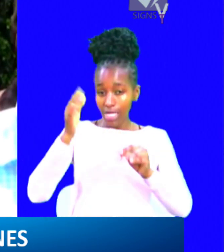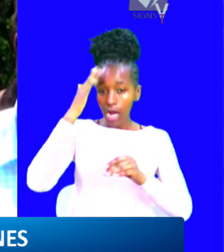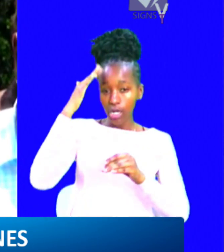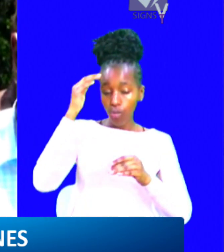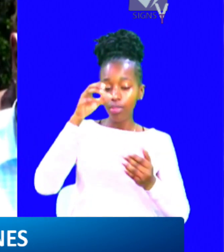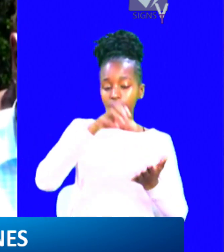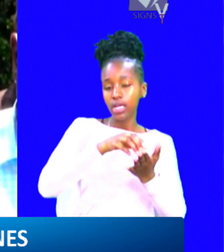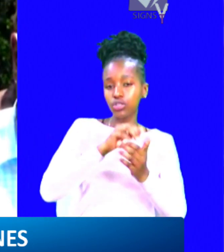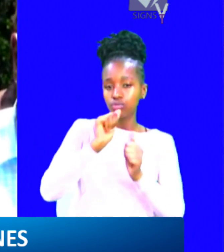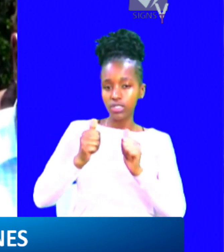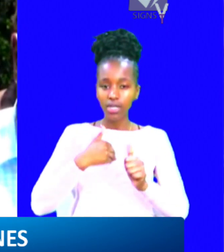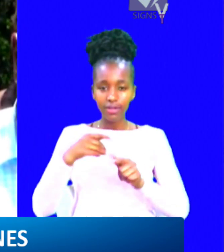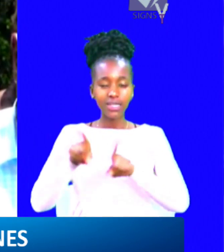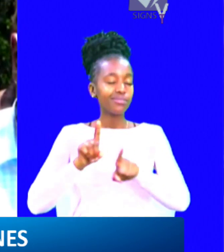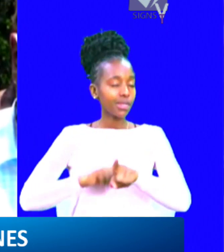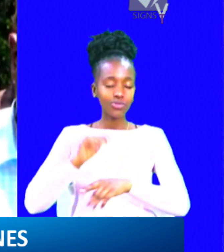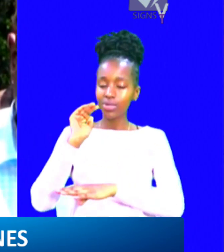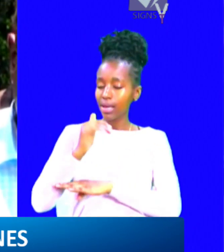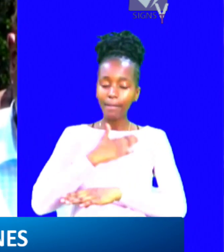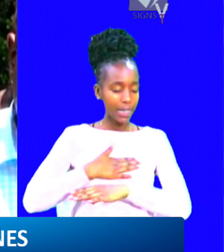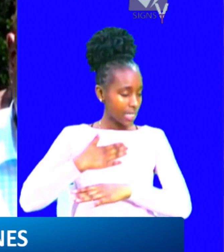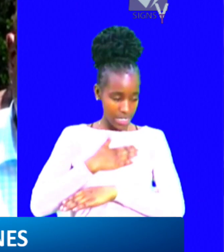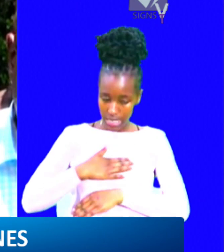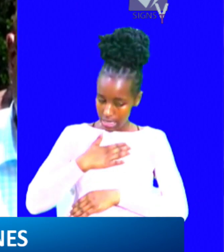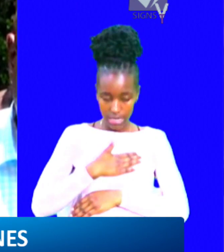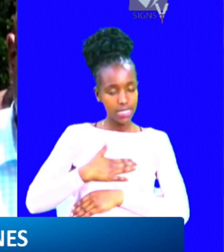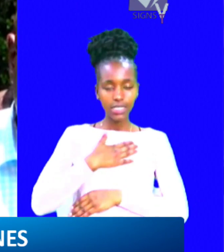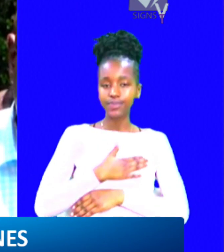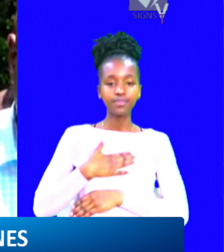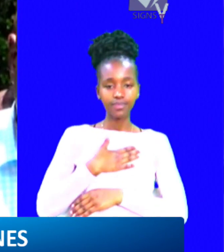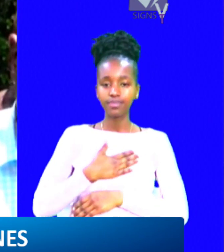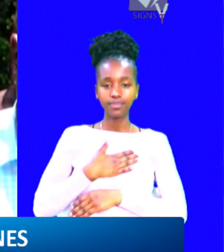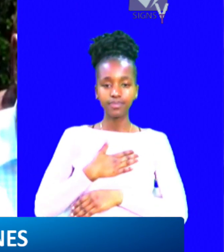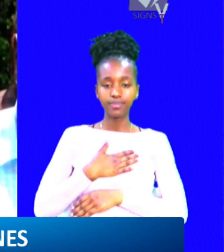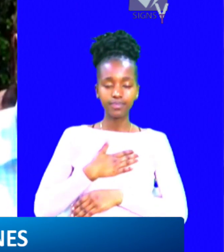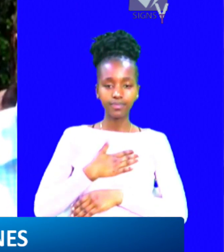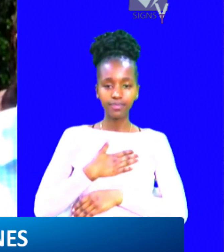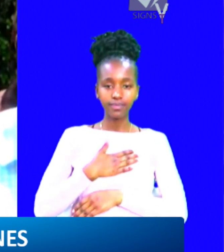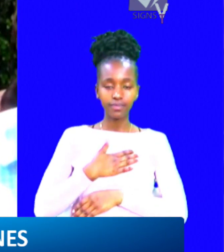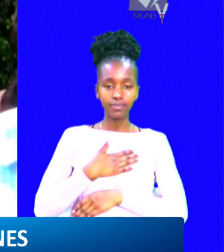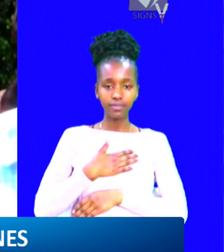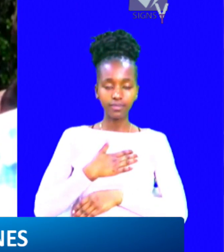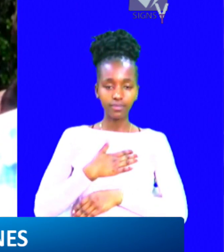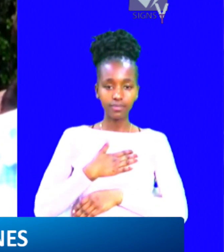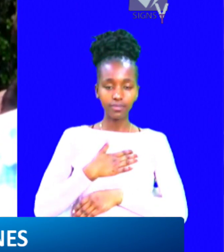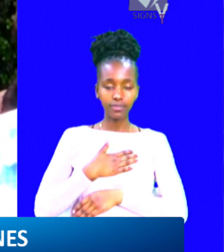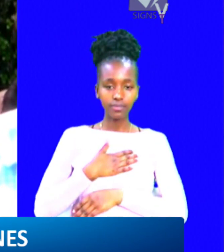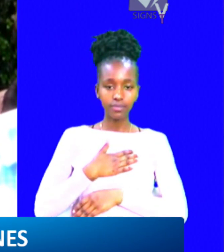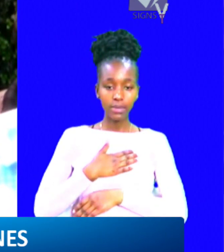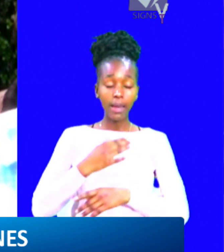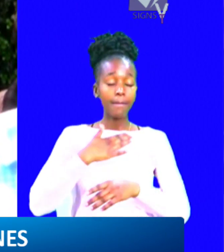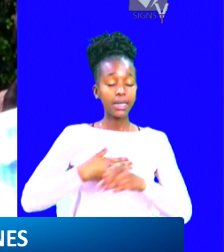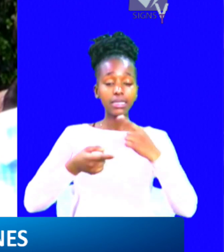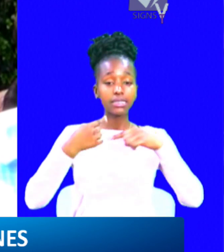we are urging him, pleading that maybe actually to come and